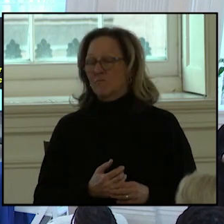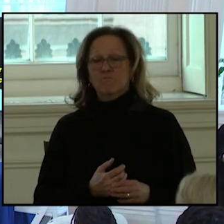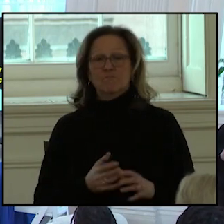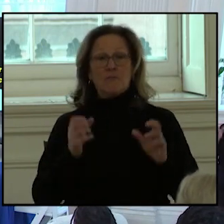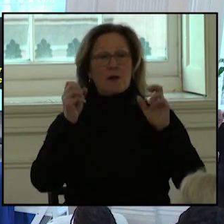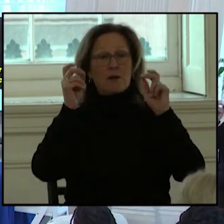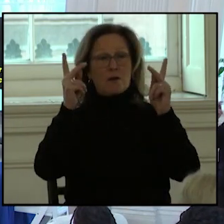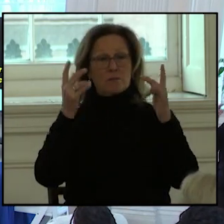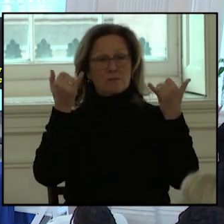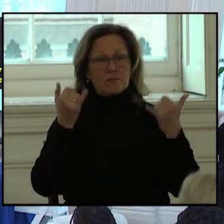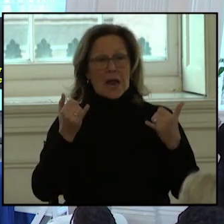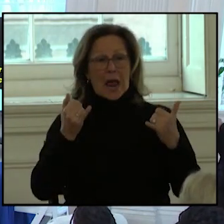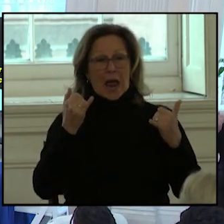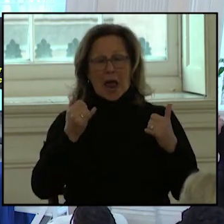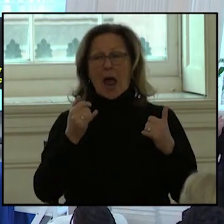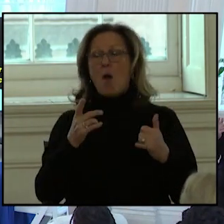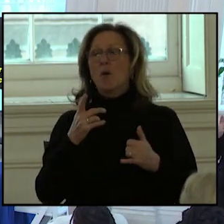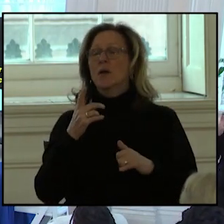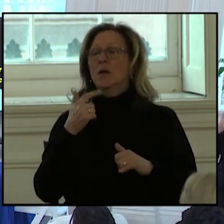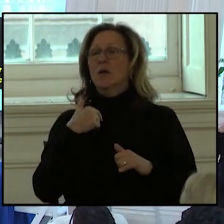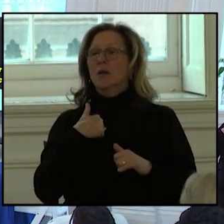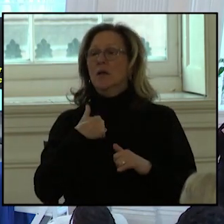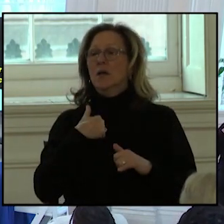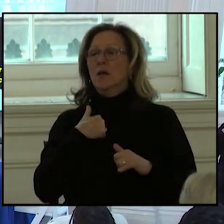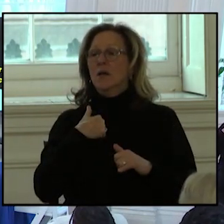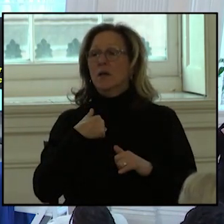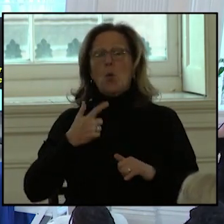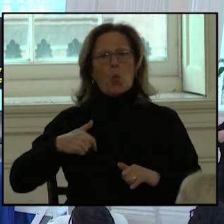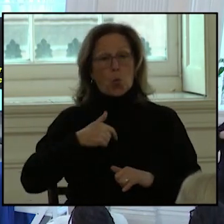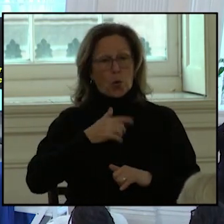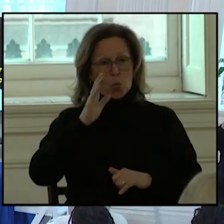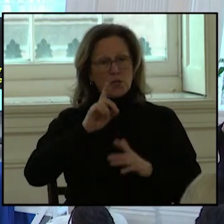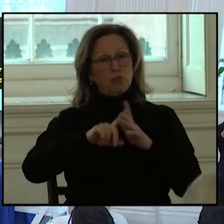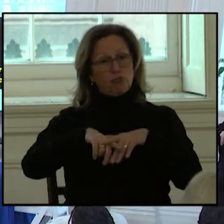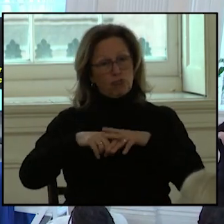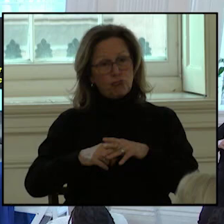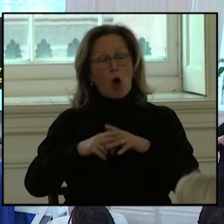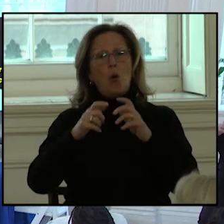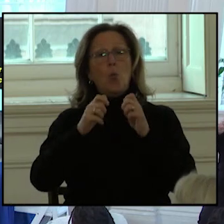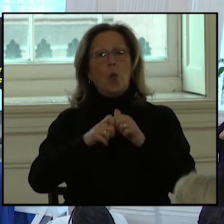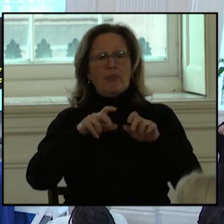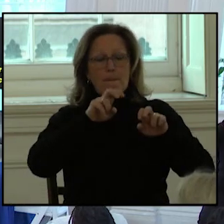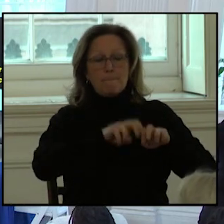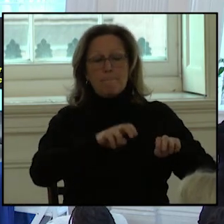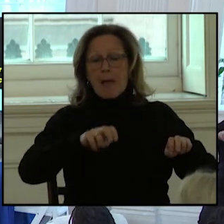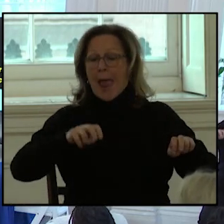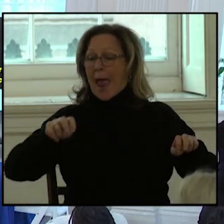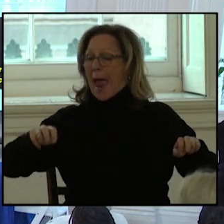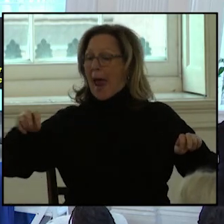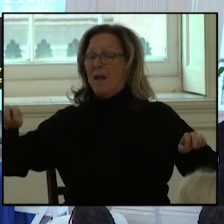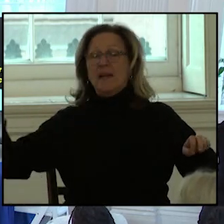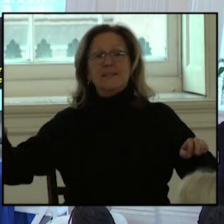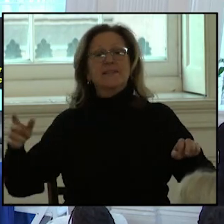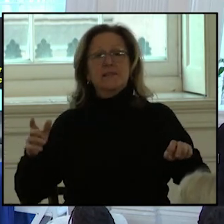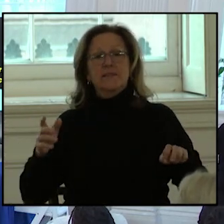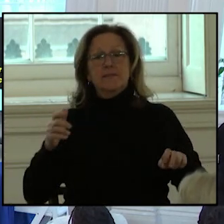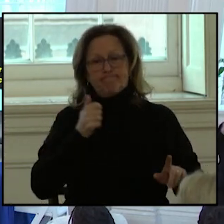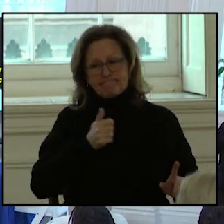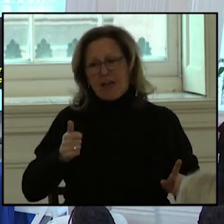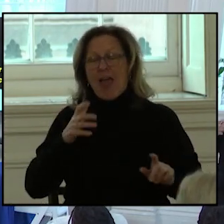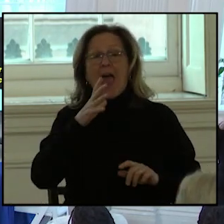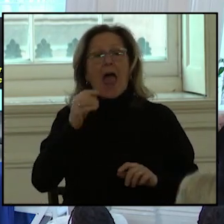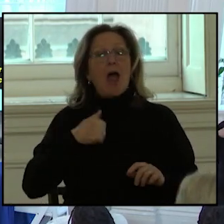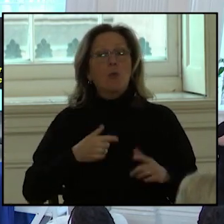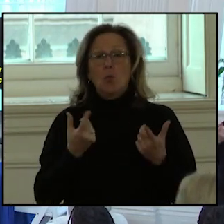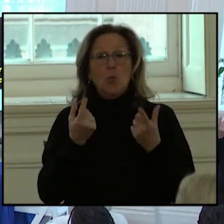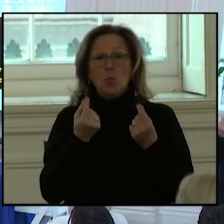Okay, everyone, can you hear me? Okay. All right, everyone, we are going to get started now with our panelists. And what we're going to do today